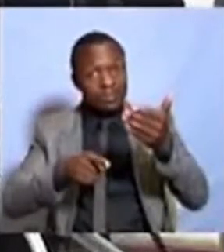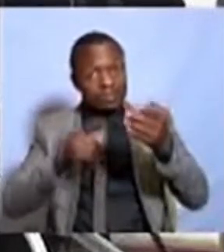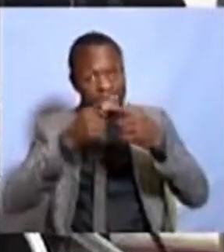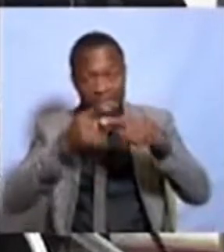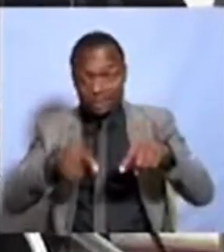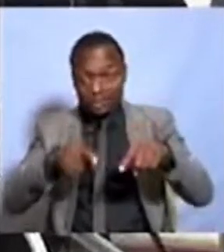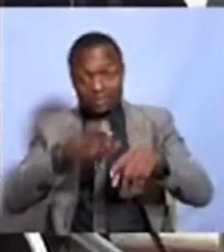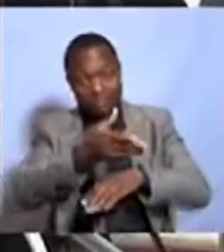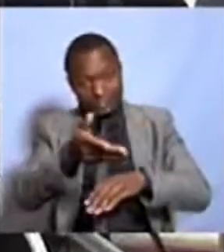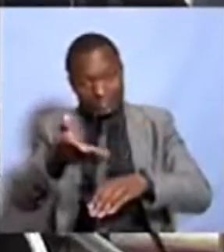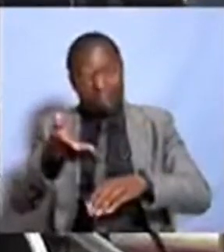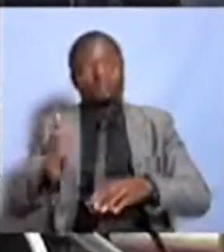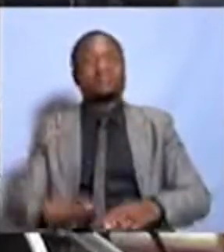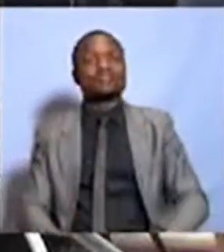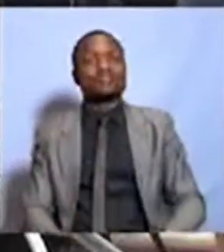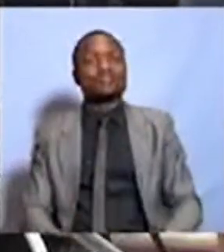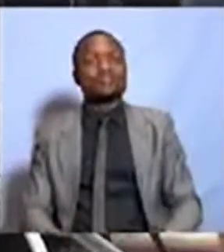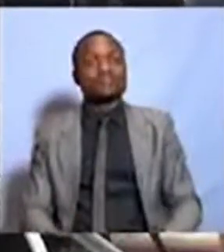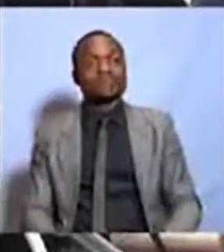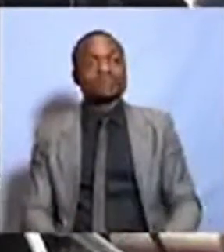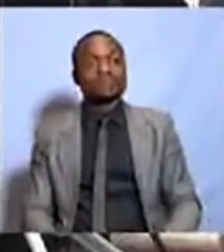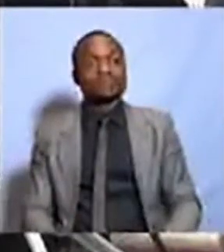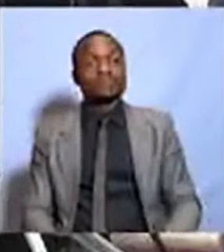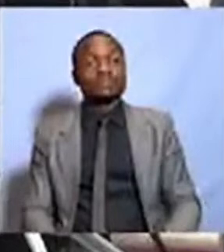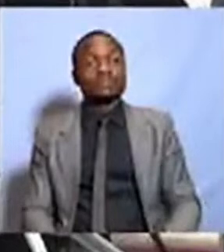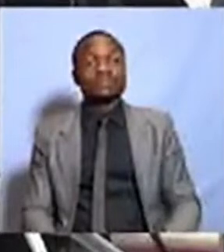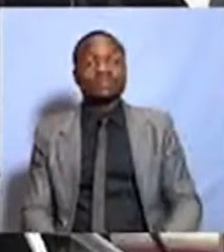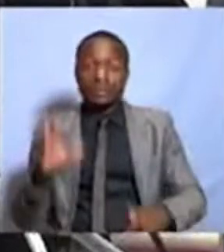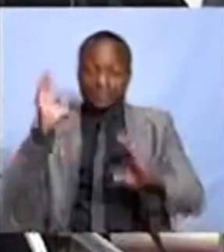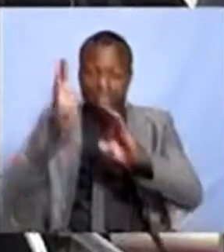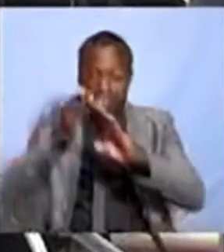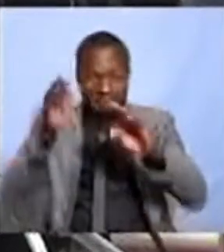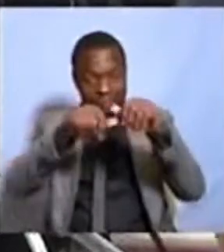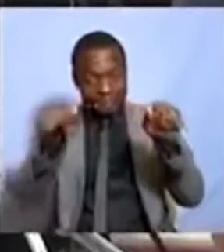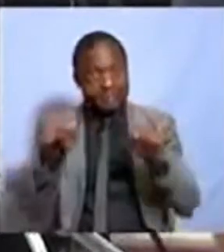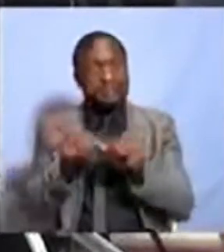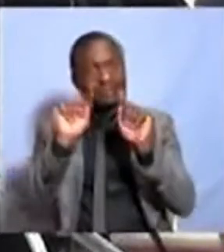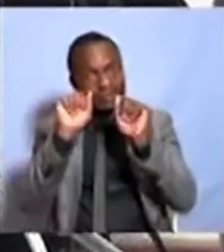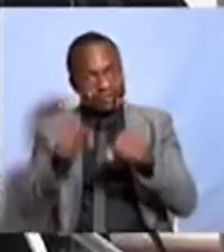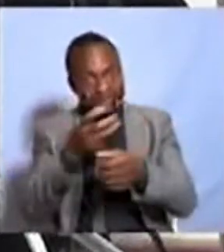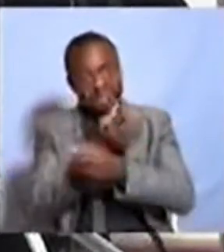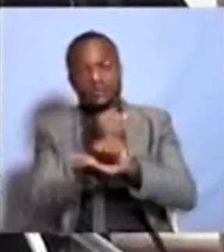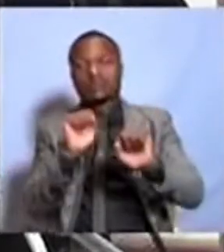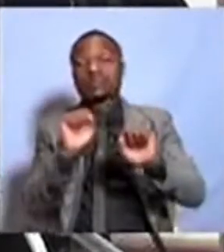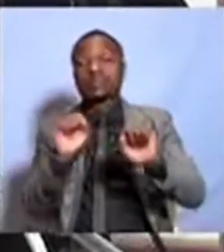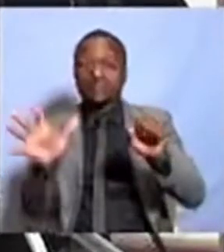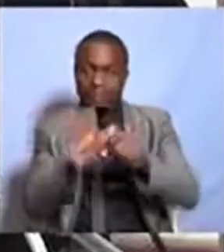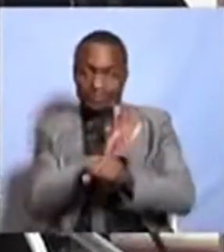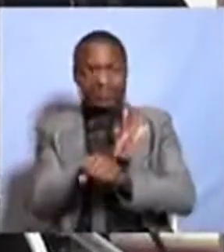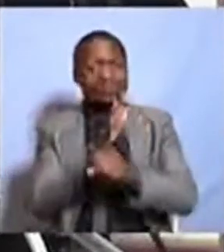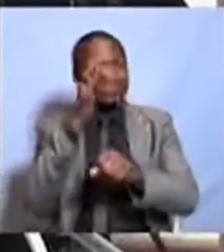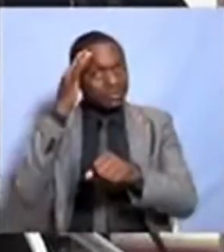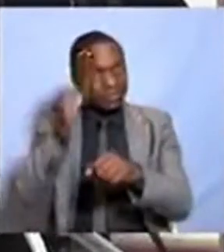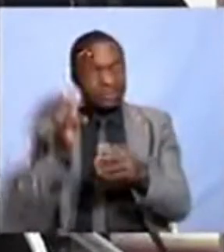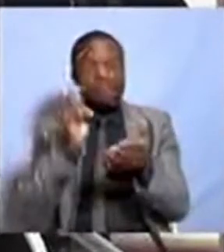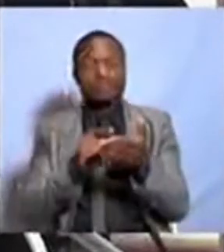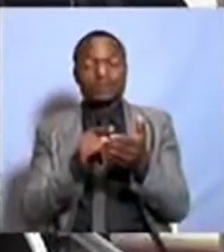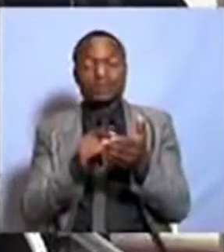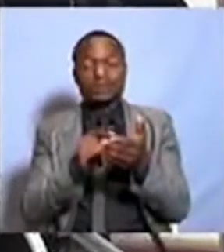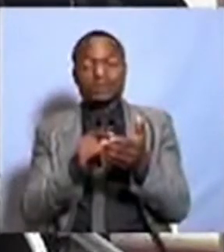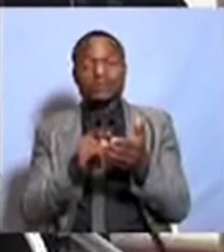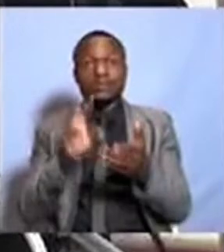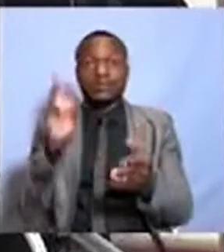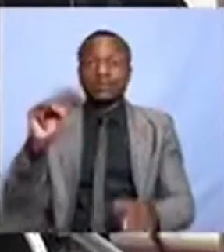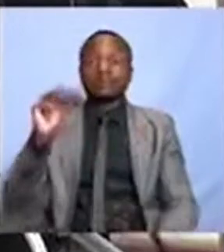the context in the ground, and specific context for specific areas, so they can be able to address adequately. That's why this monitoring and evaluation